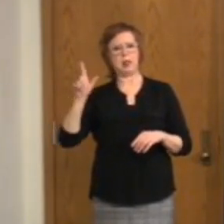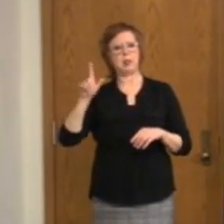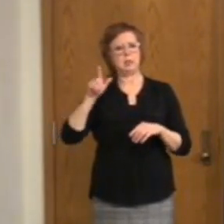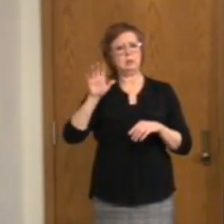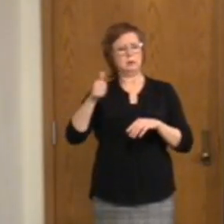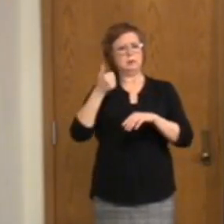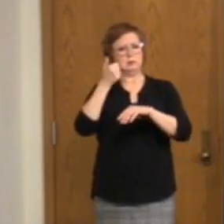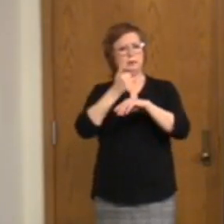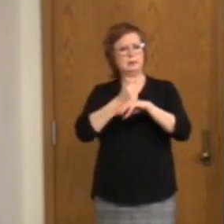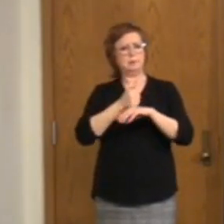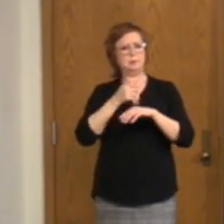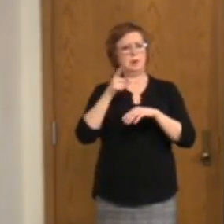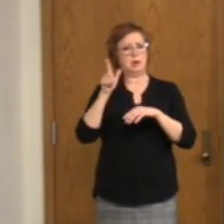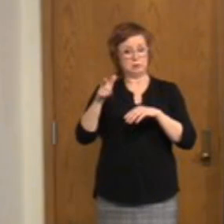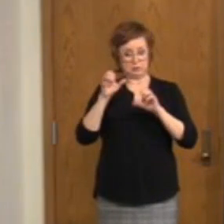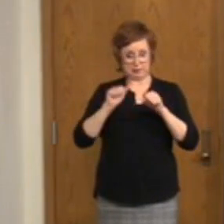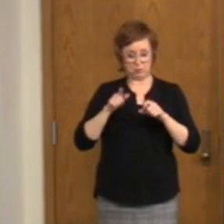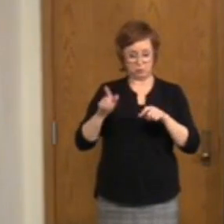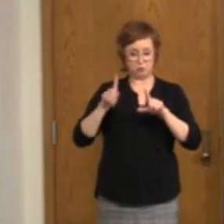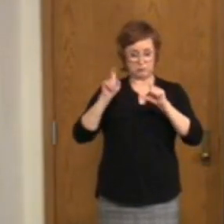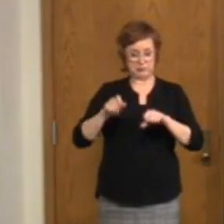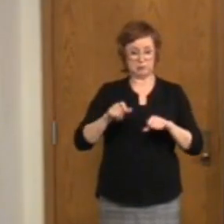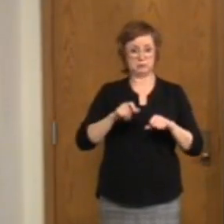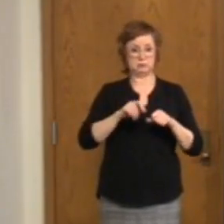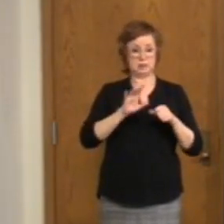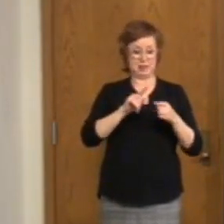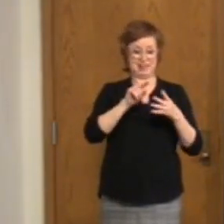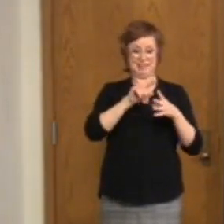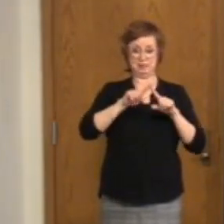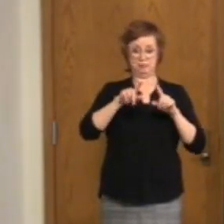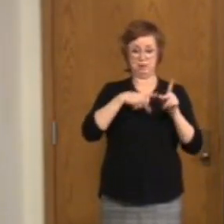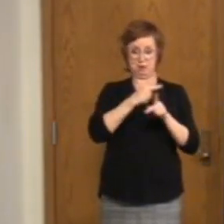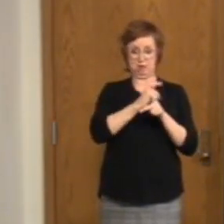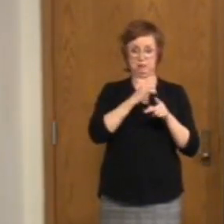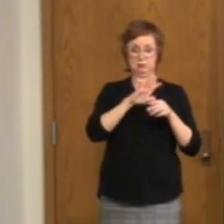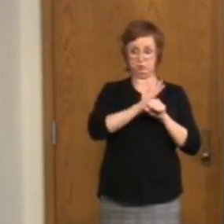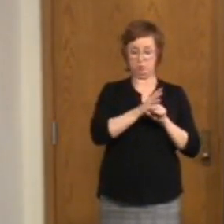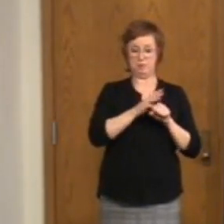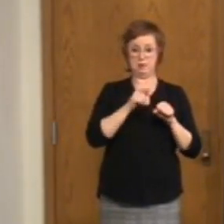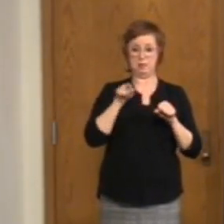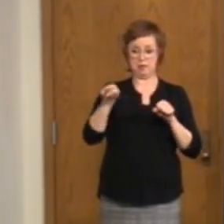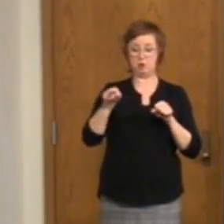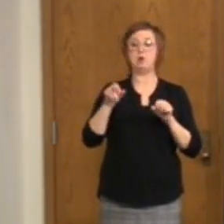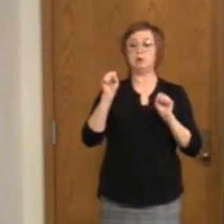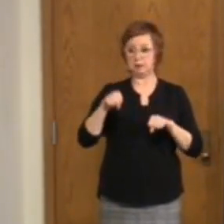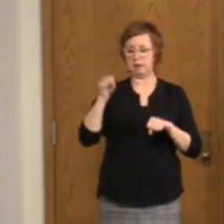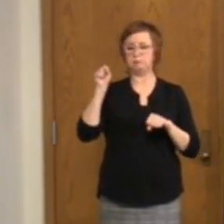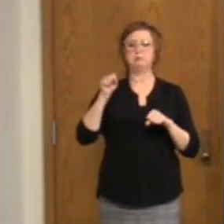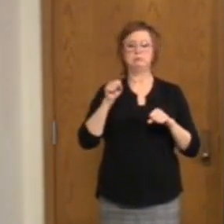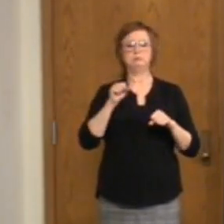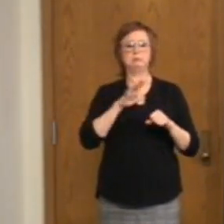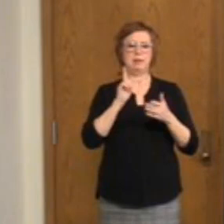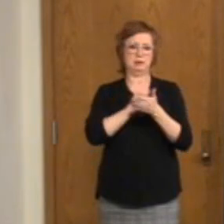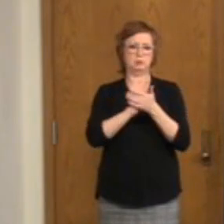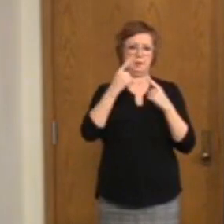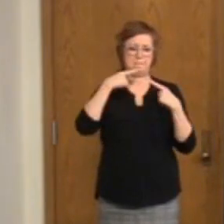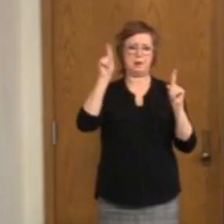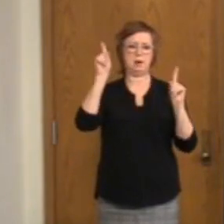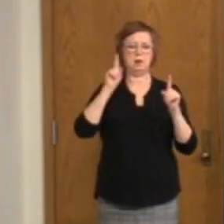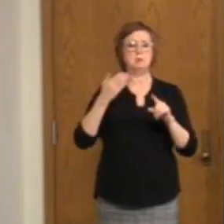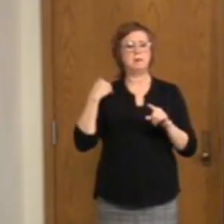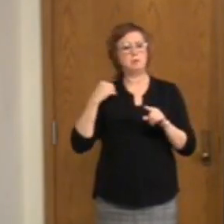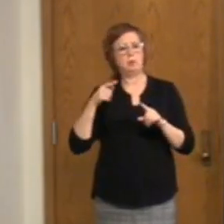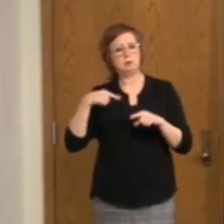week, testing variants right here in Saskatchewan. I'll let Dr. Shahab speak specifically to the Regina situation, but